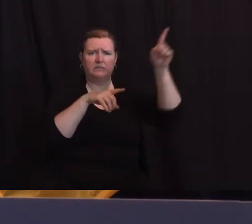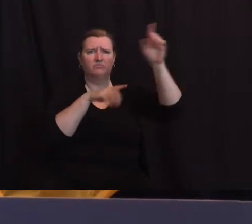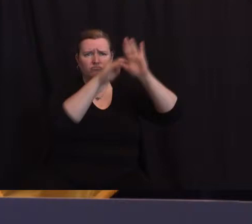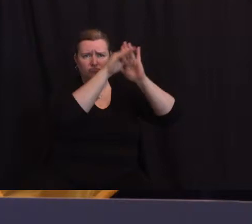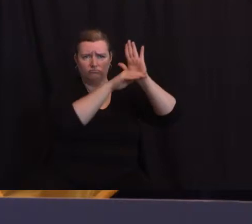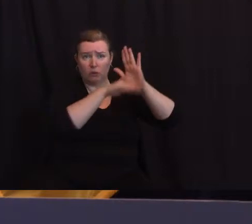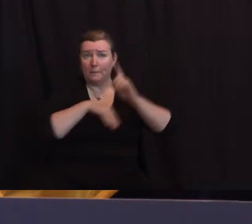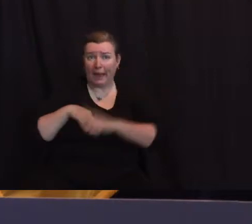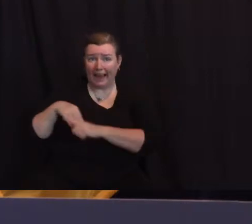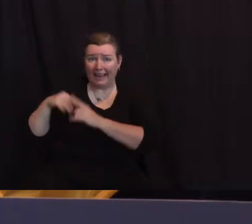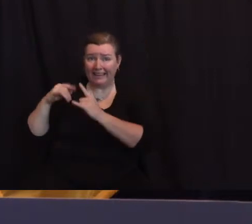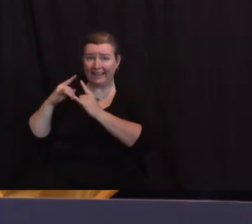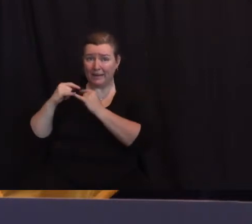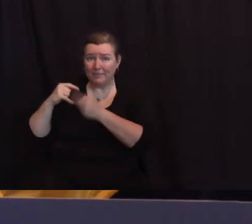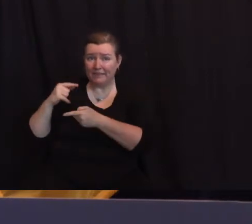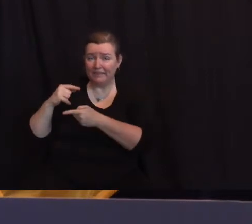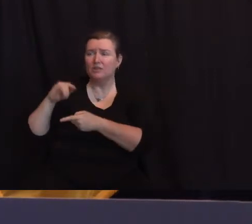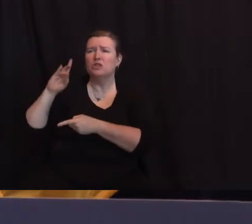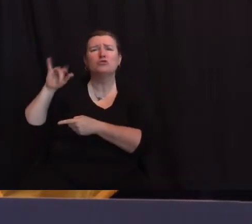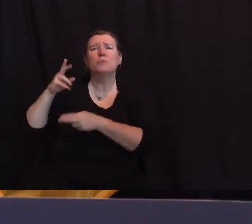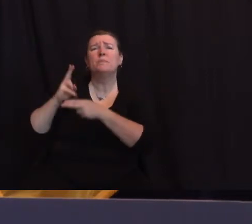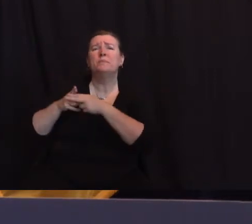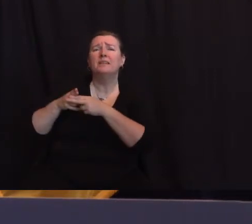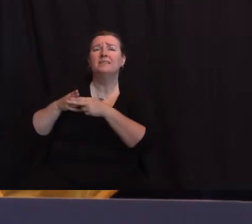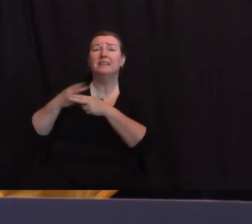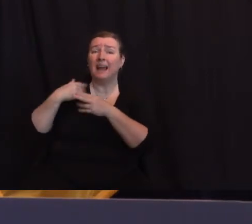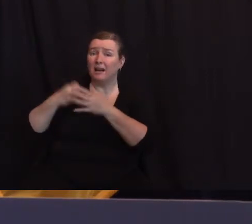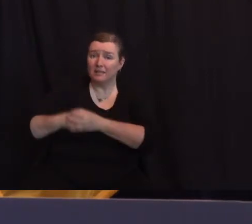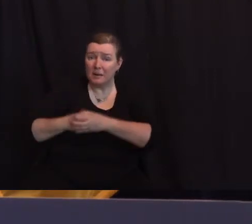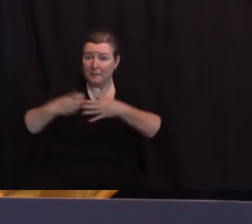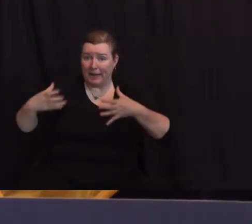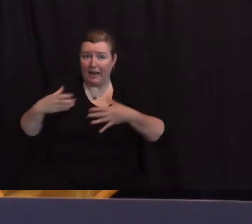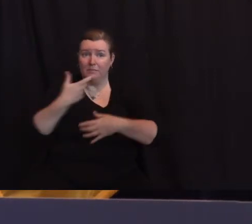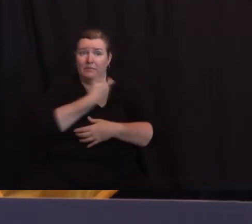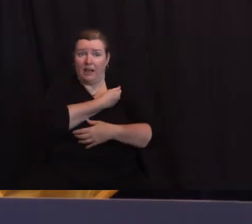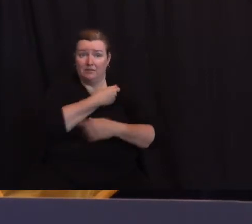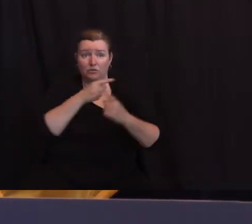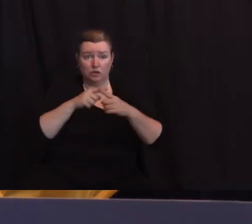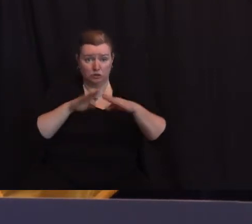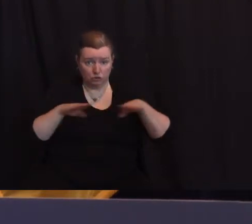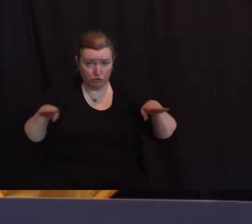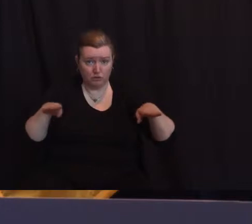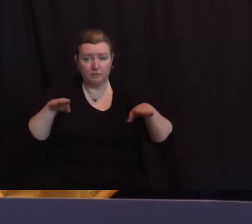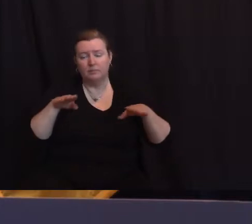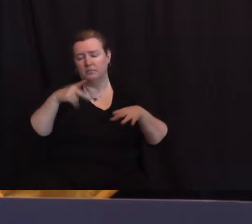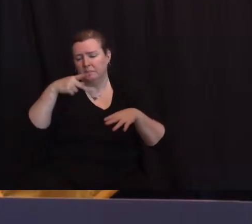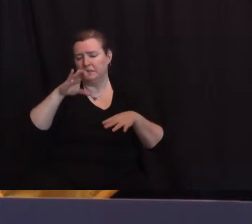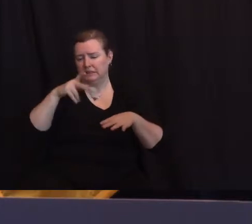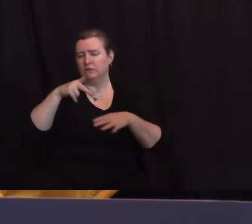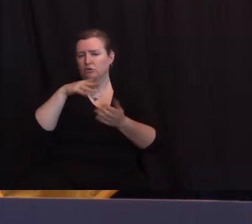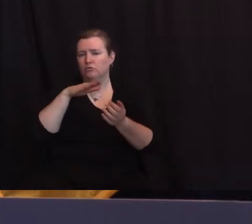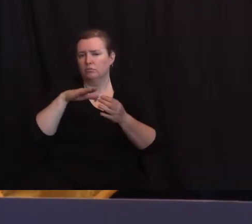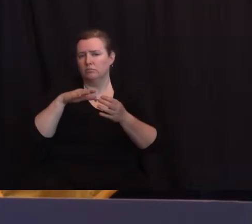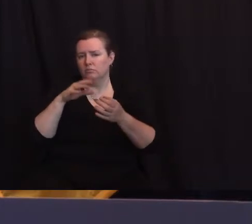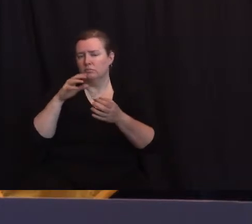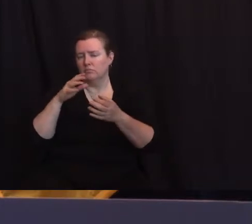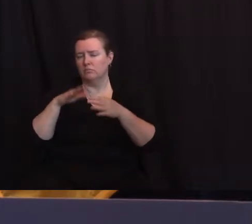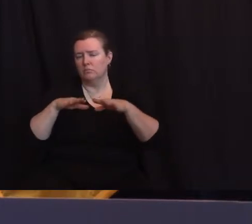the reason why we're now expanding to pediatricians is we're anticipating a vaccine that does not yet